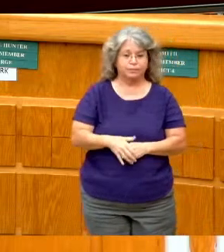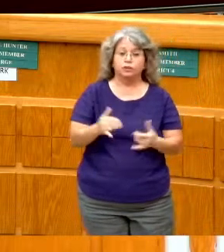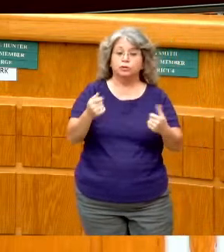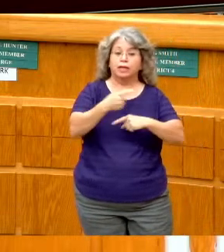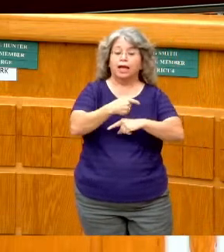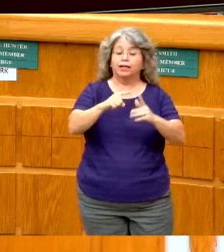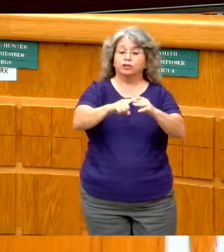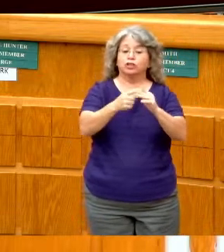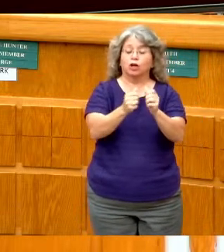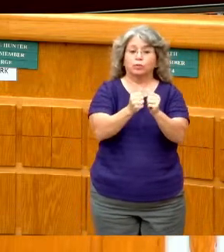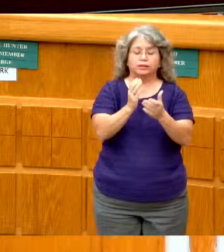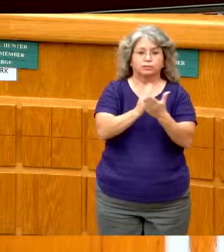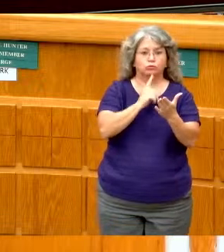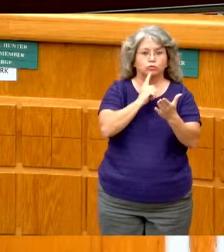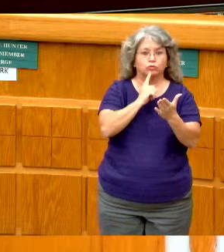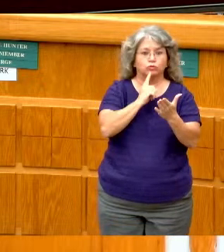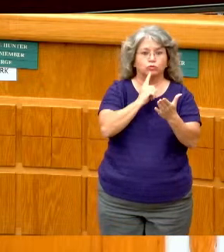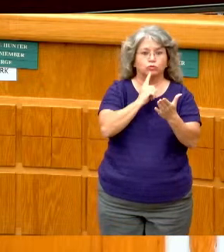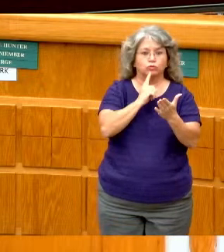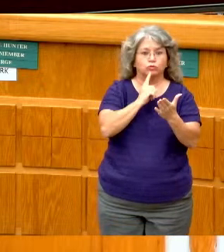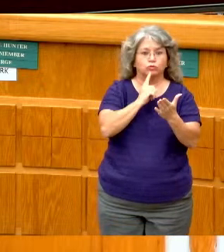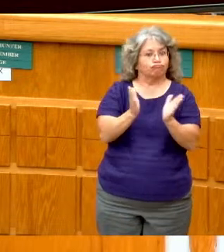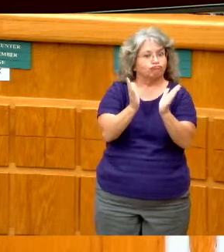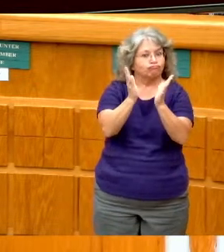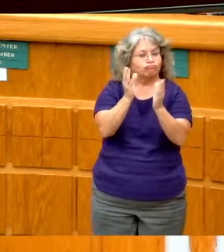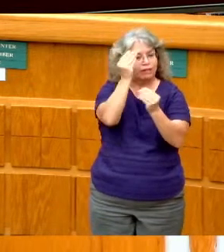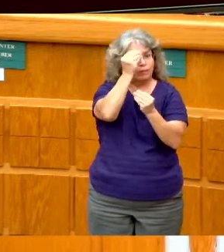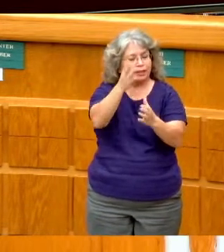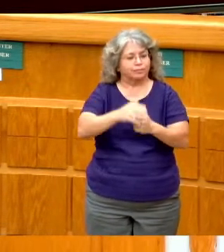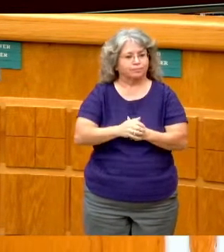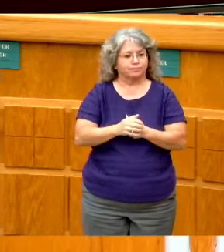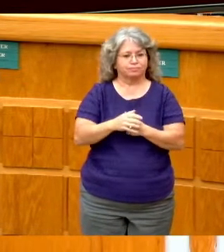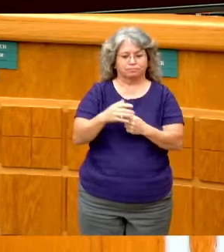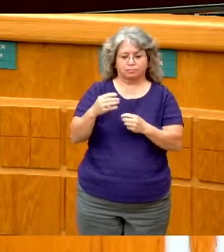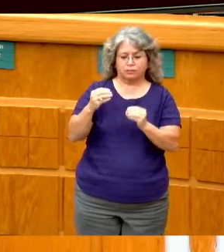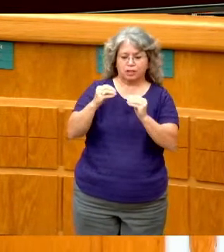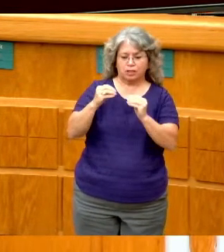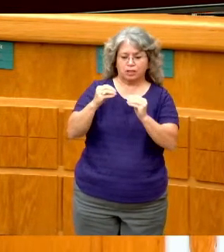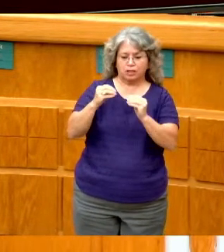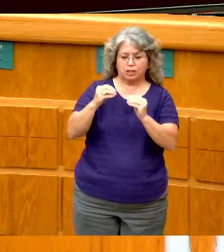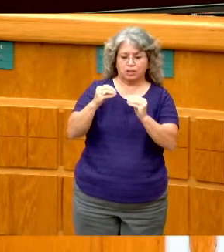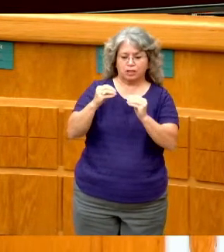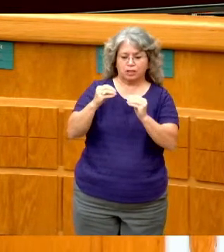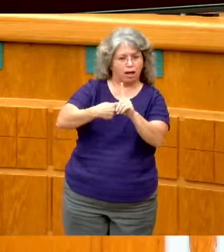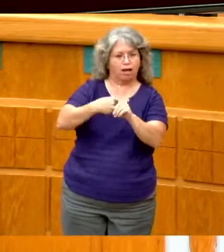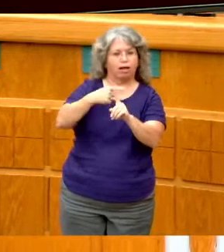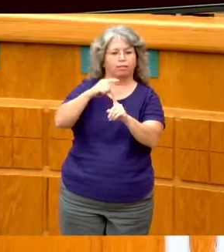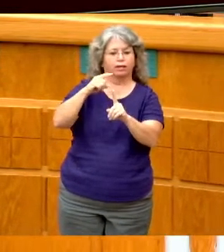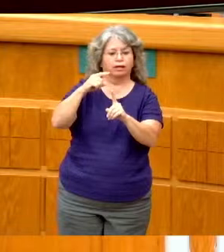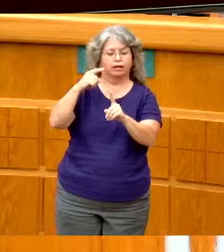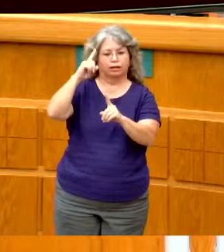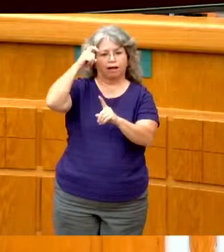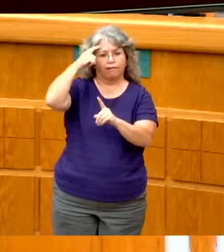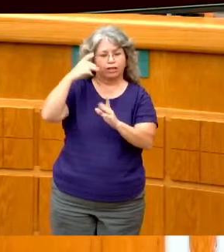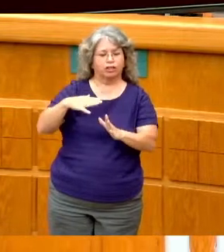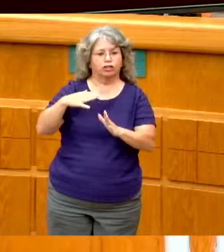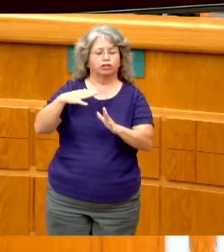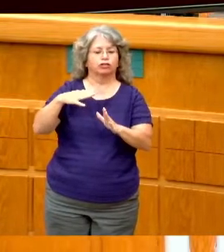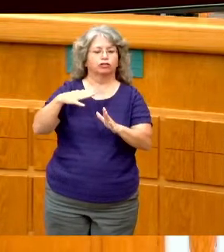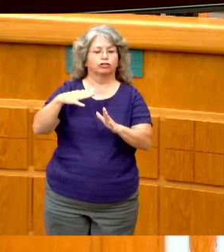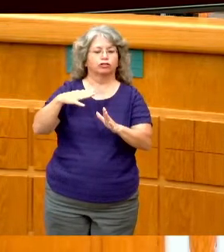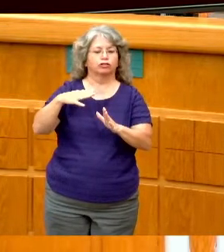has been more than a month since Governor Greg Abbott ended all statewide restrictions and opened Texas